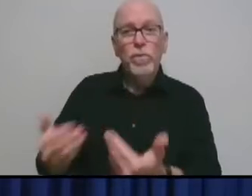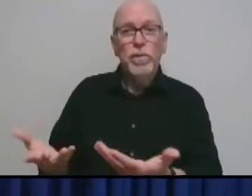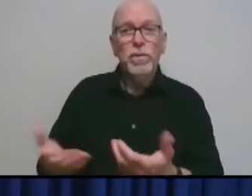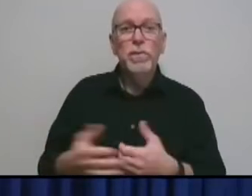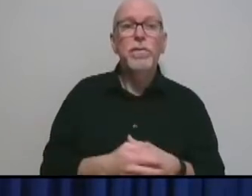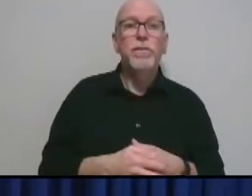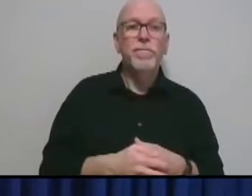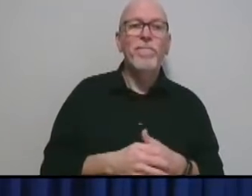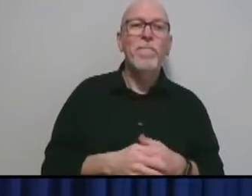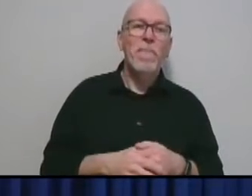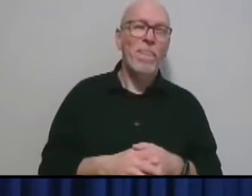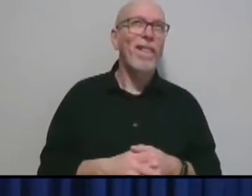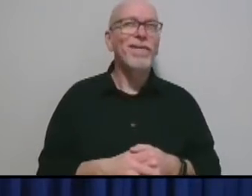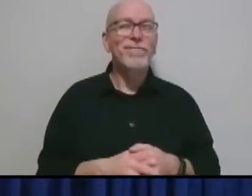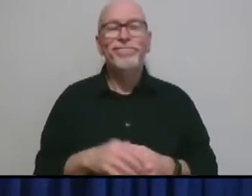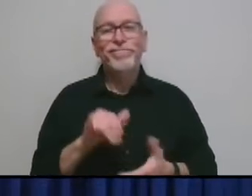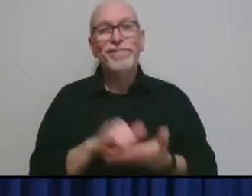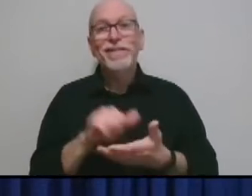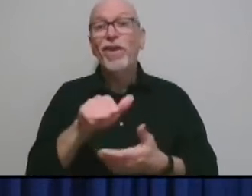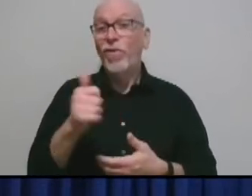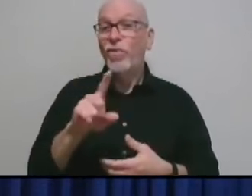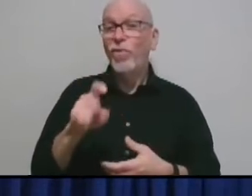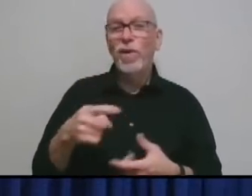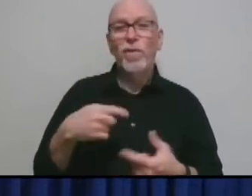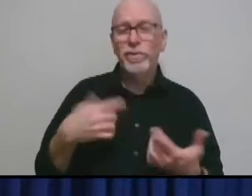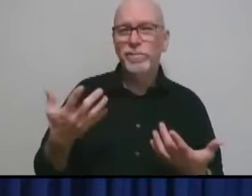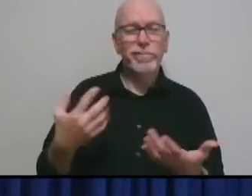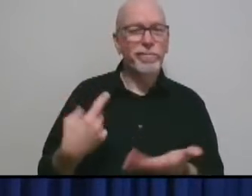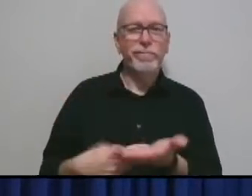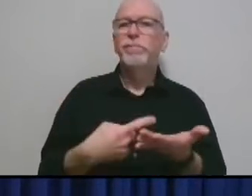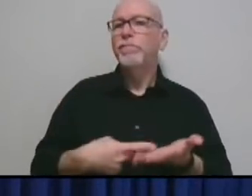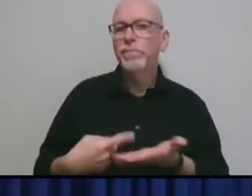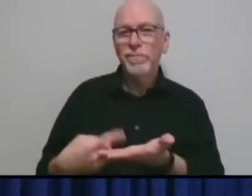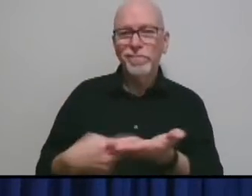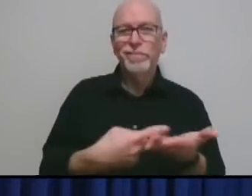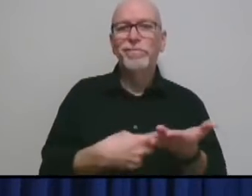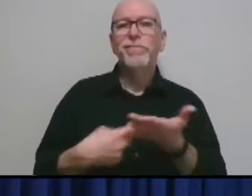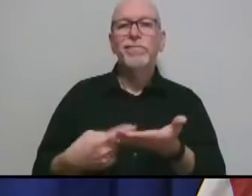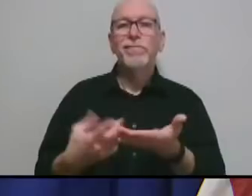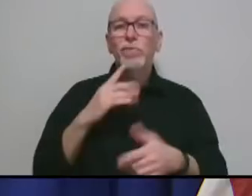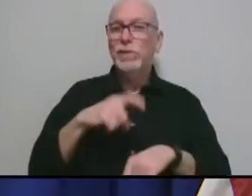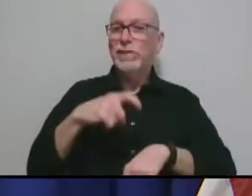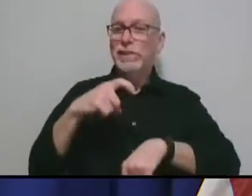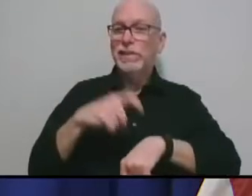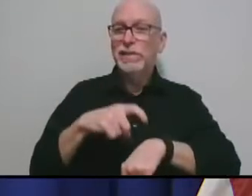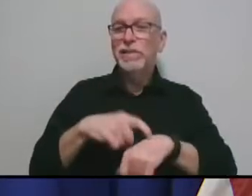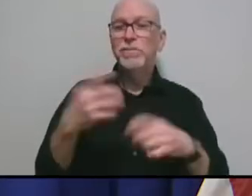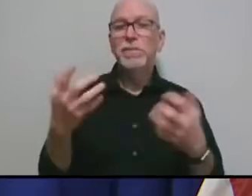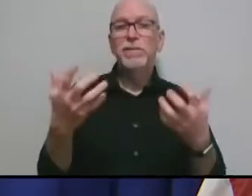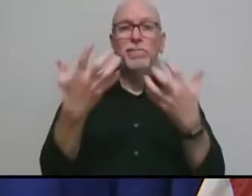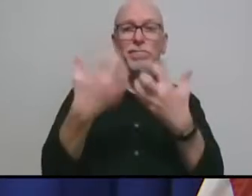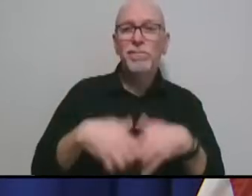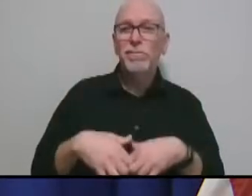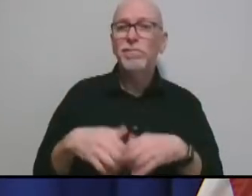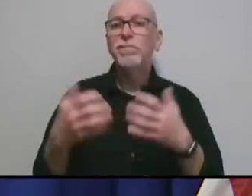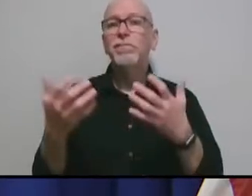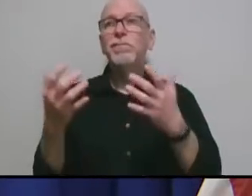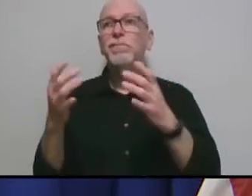another question that we all talk about this, and the timing and synchronizing and